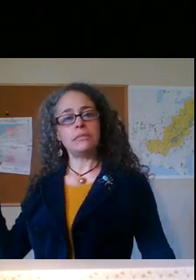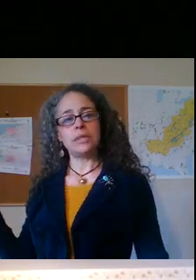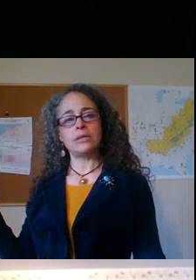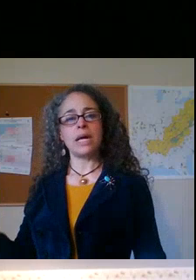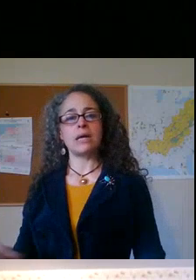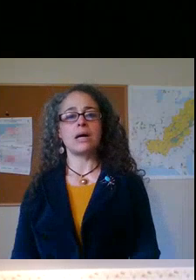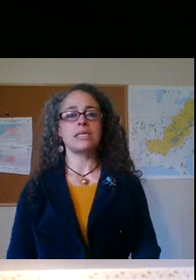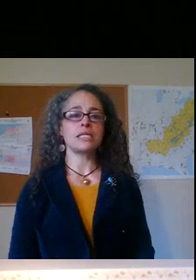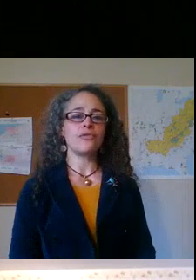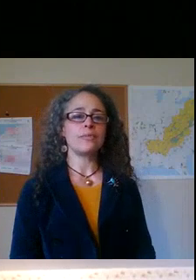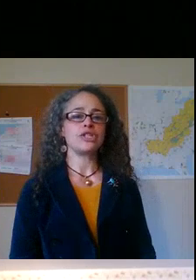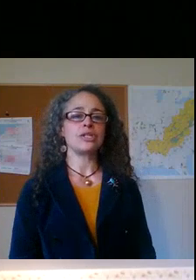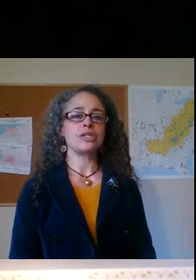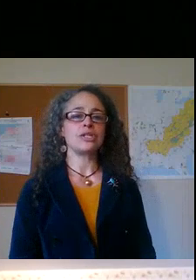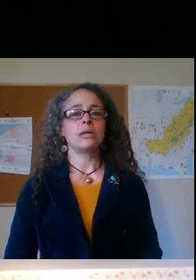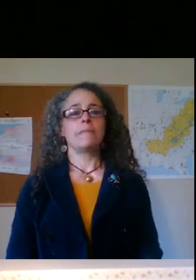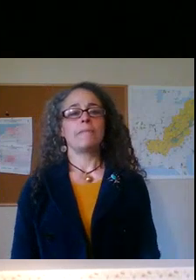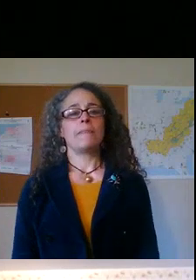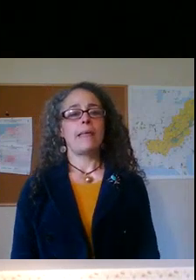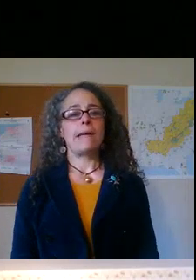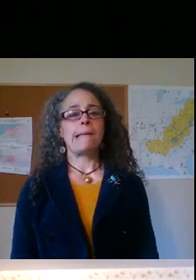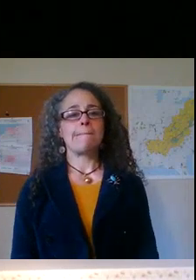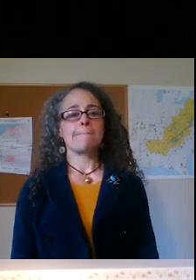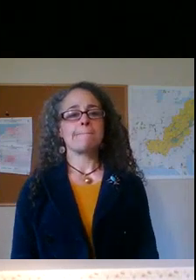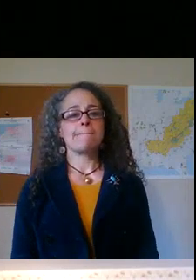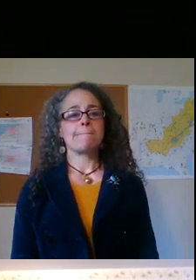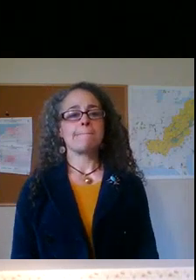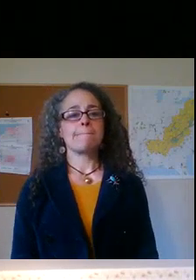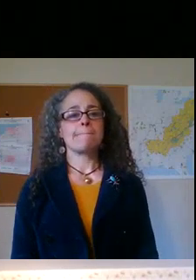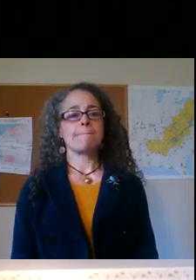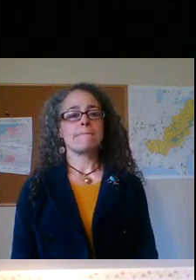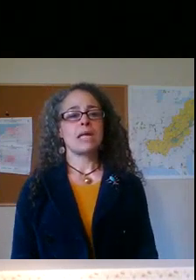So again, here's my contact information.